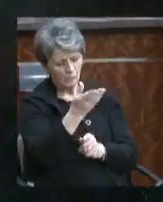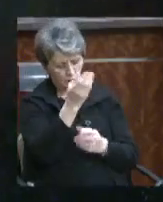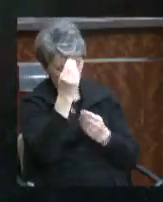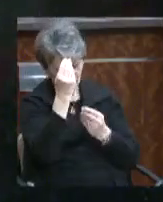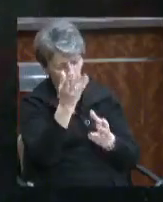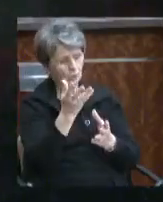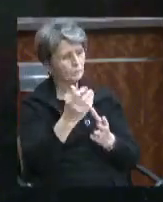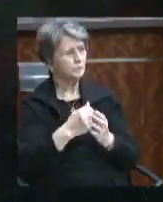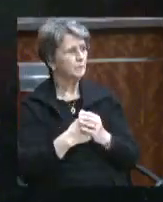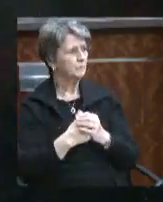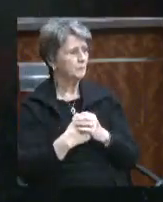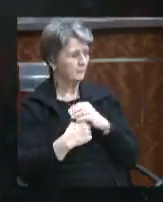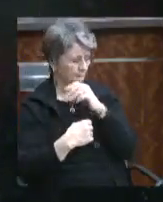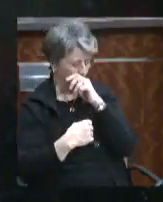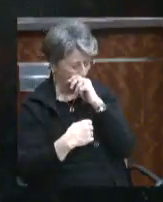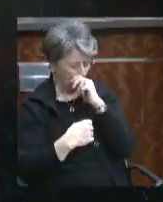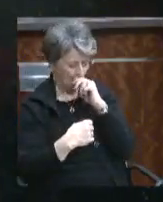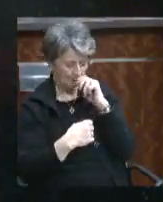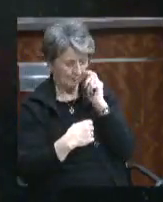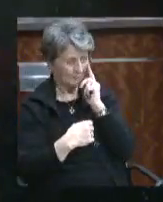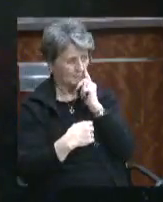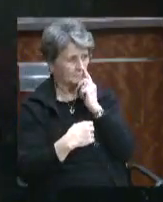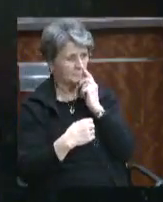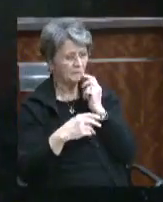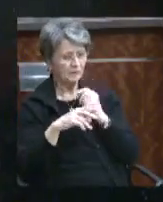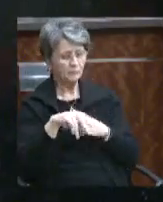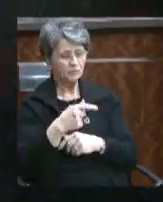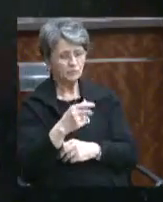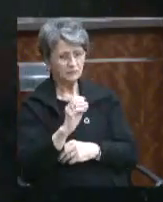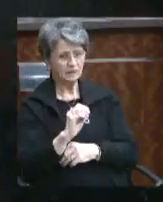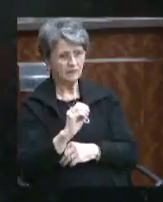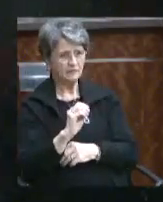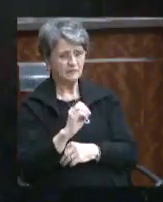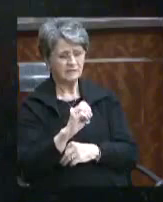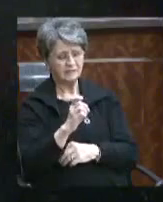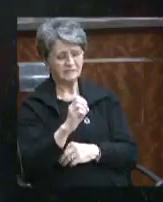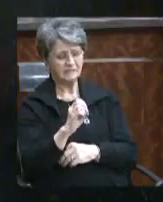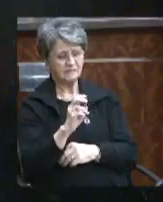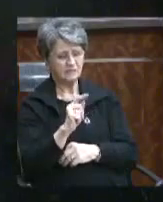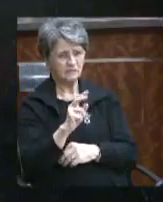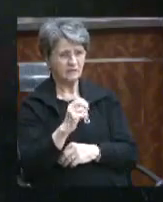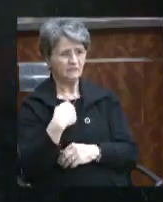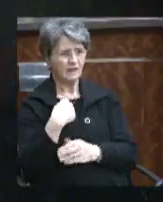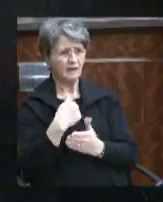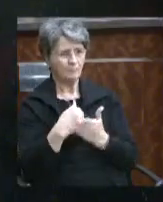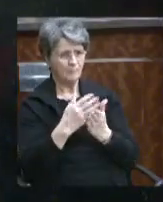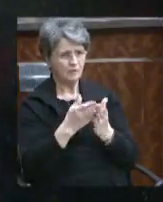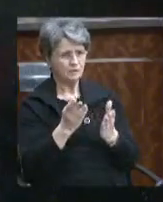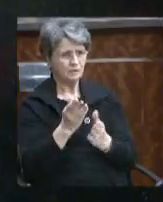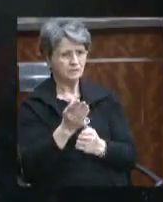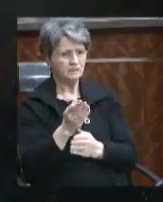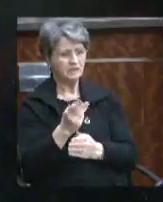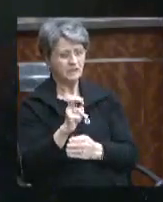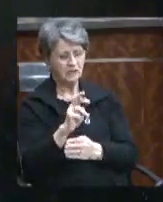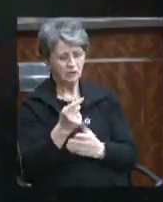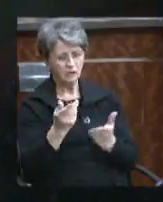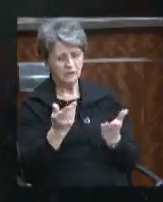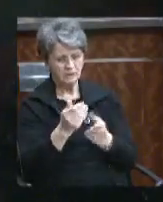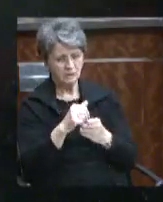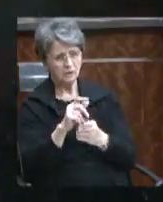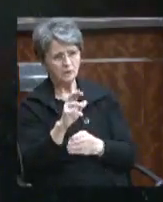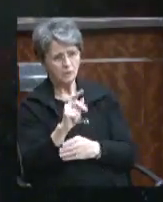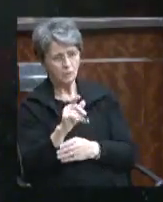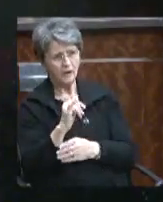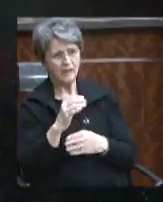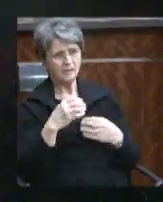well. As you heard, Prince George's County Executive did have a budget hearing here in Laurel. I did have